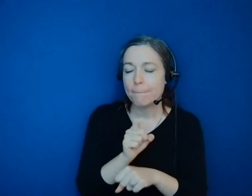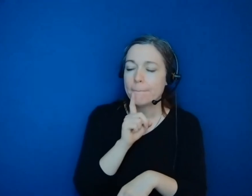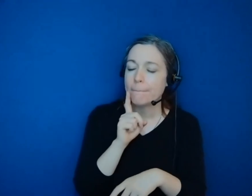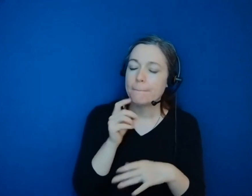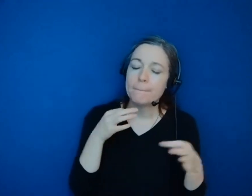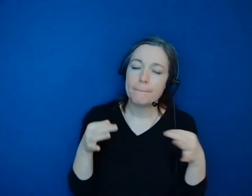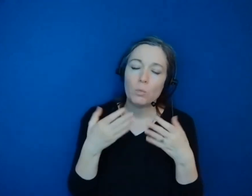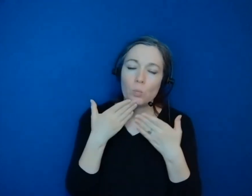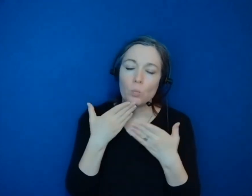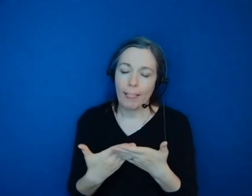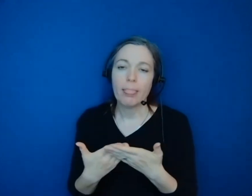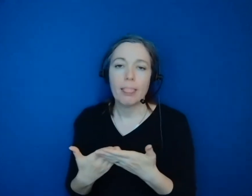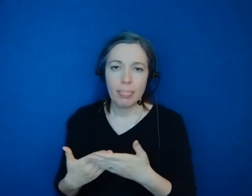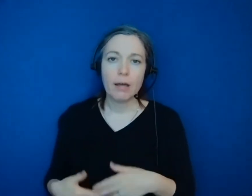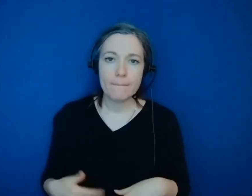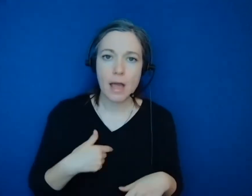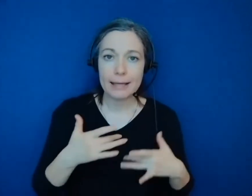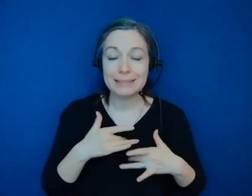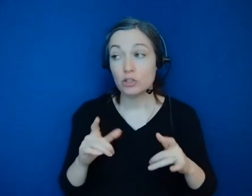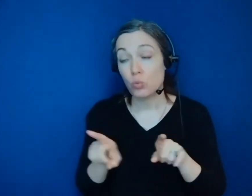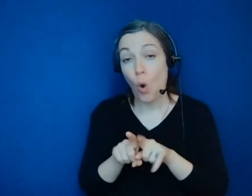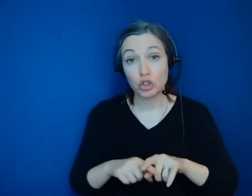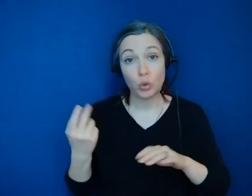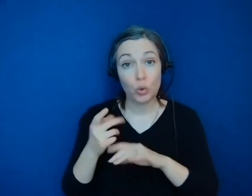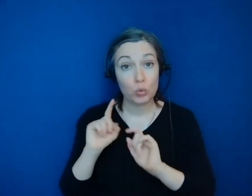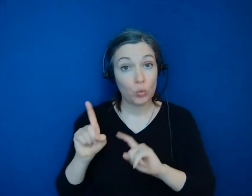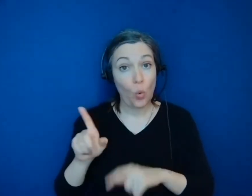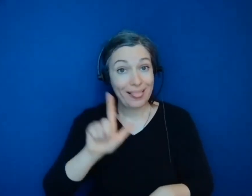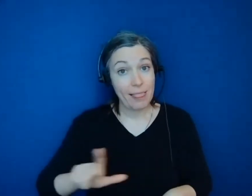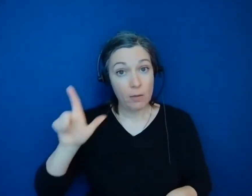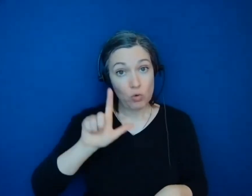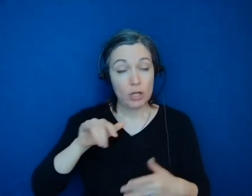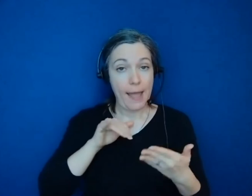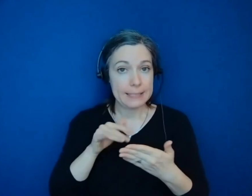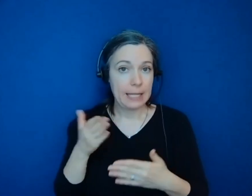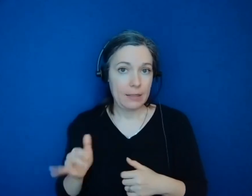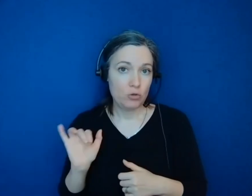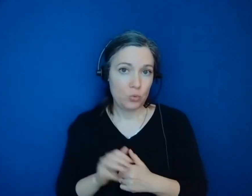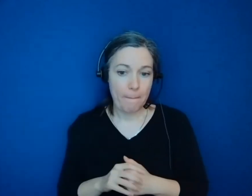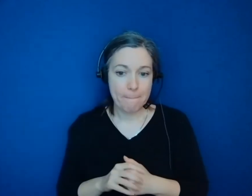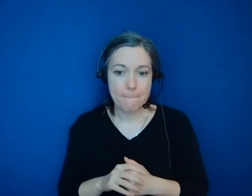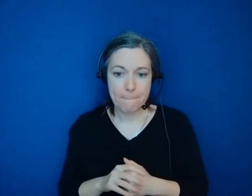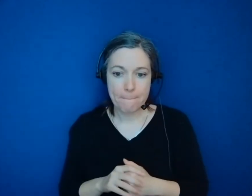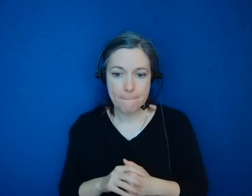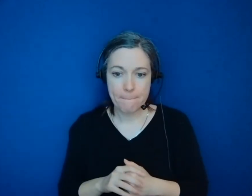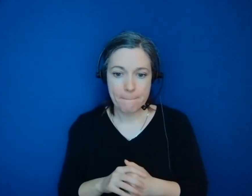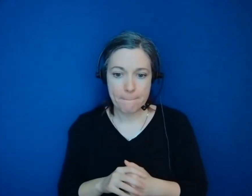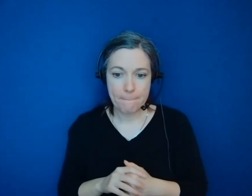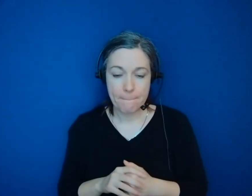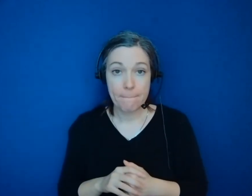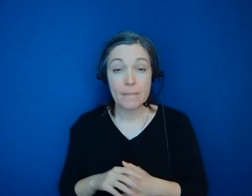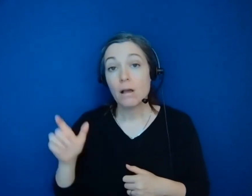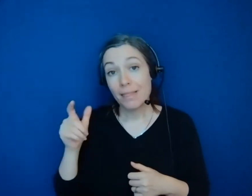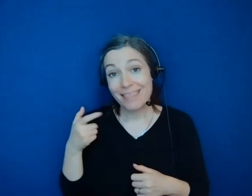well when I got stuck. And I always go to the library and study there. I know they got people that help write